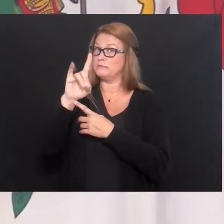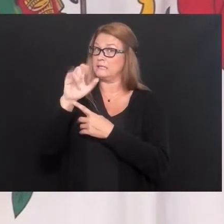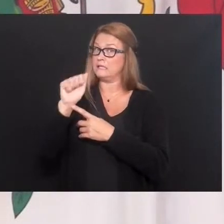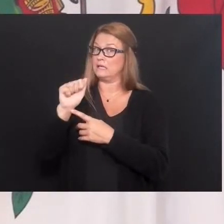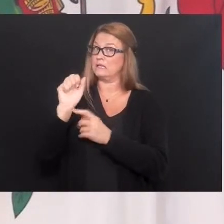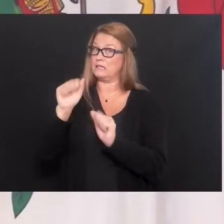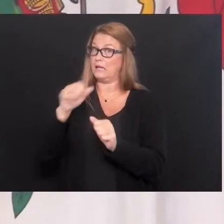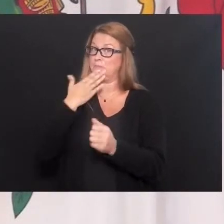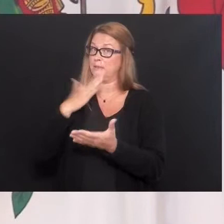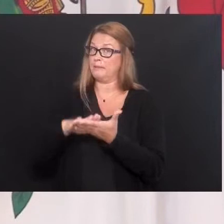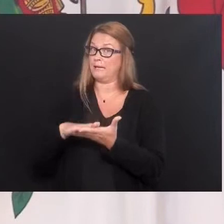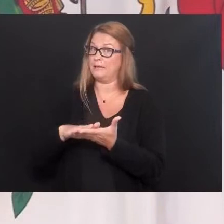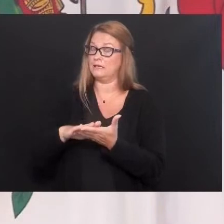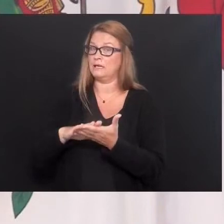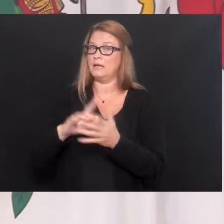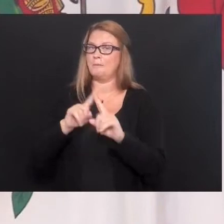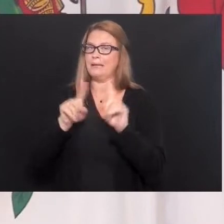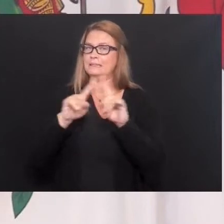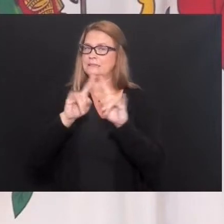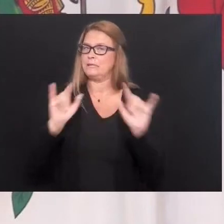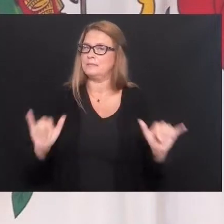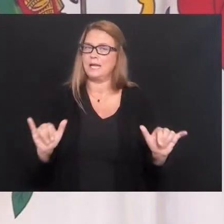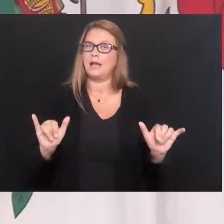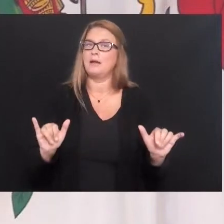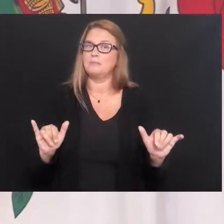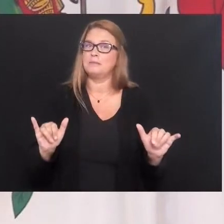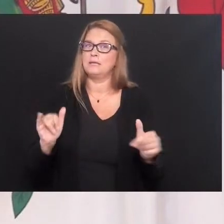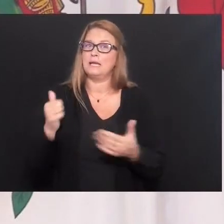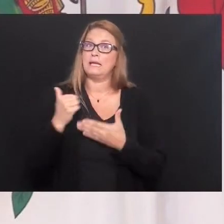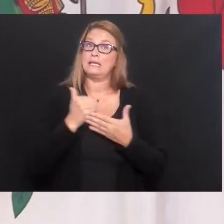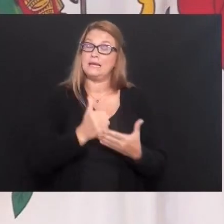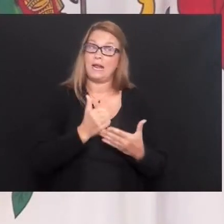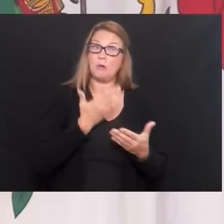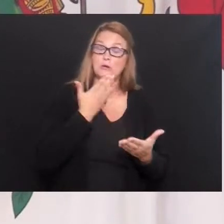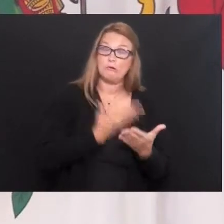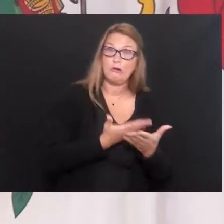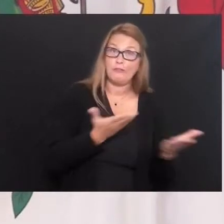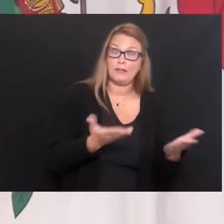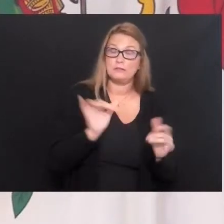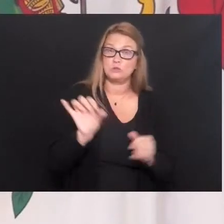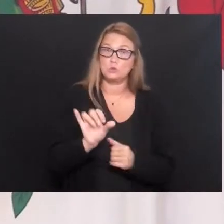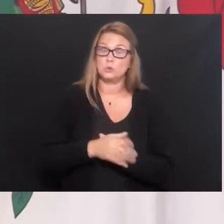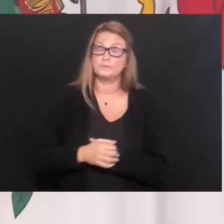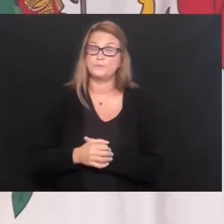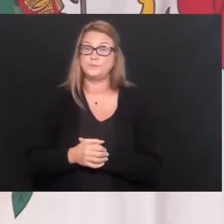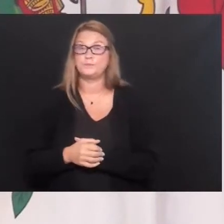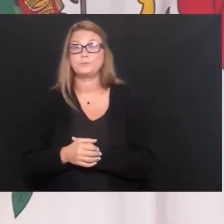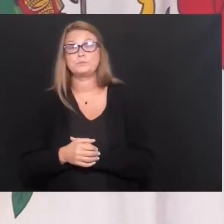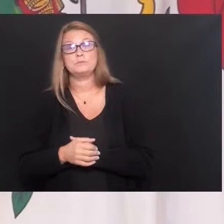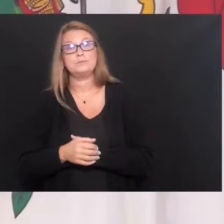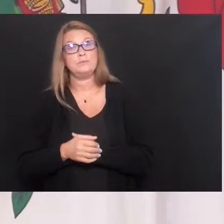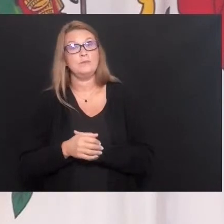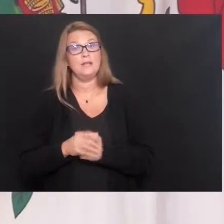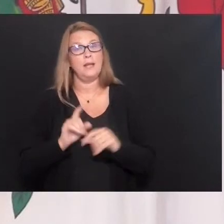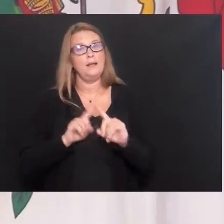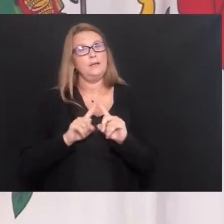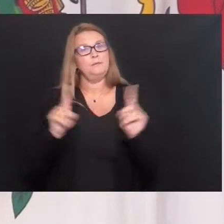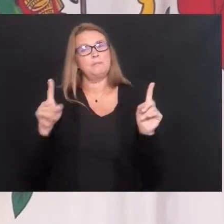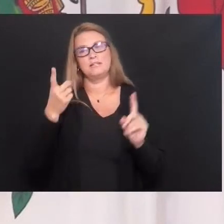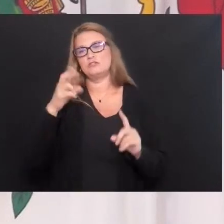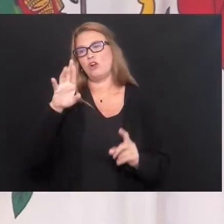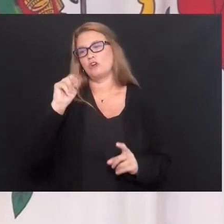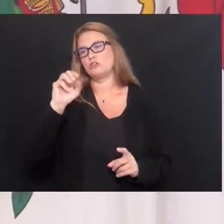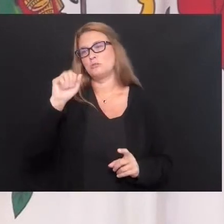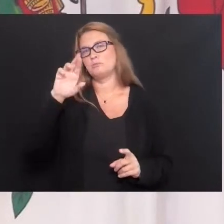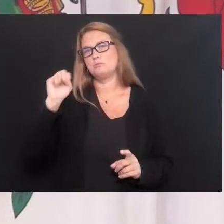same time, it perpetuates things sometimes that are not helpful. But in all of that, Dr.